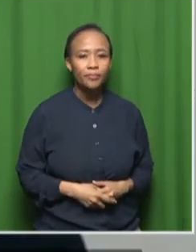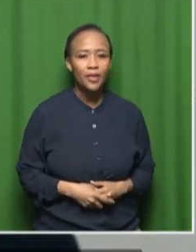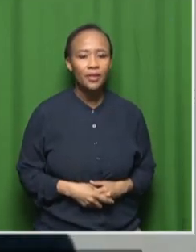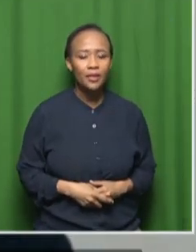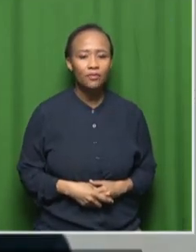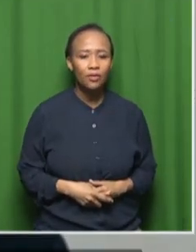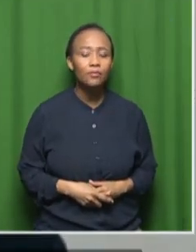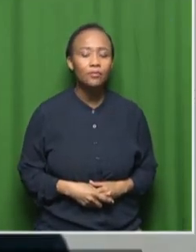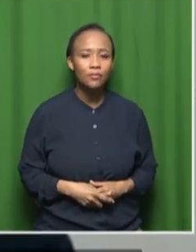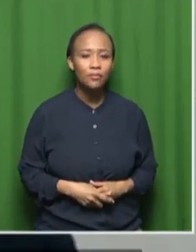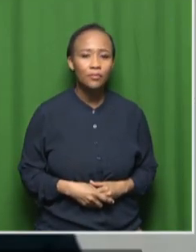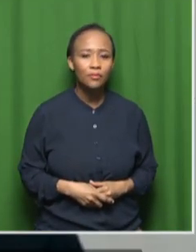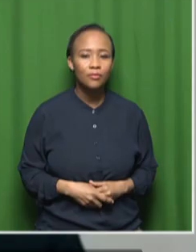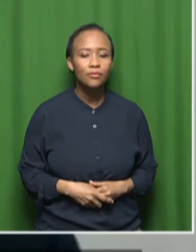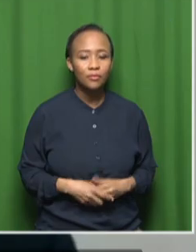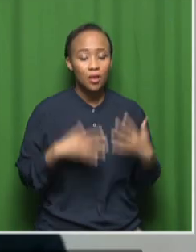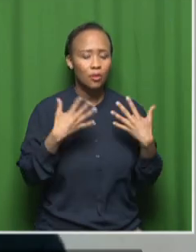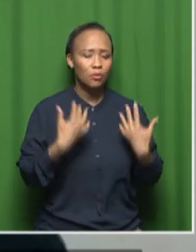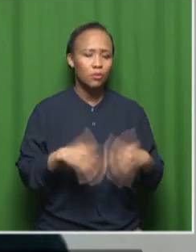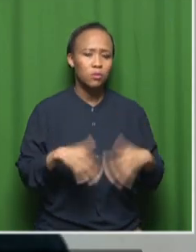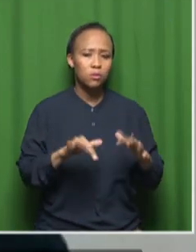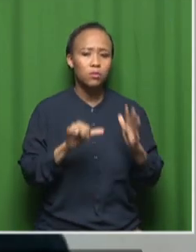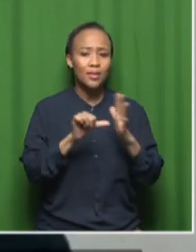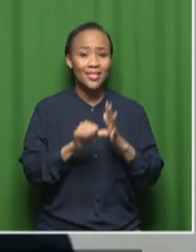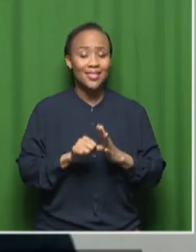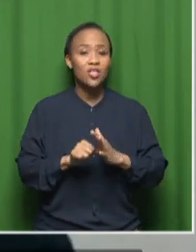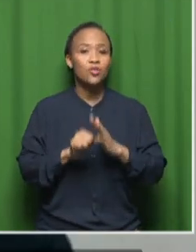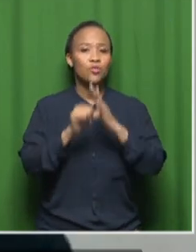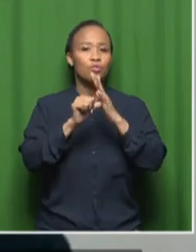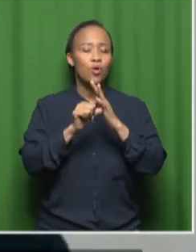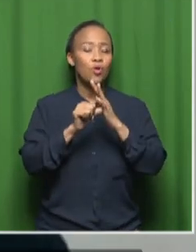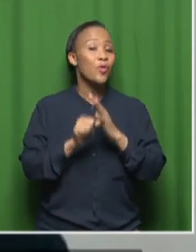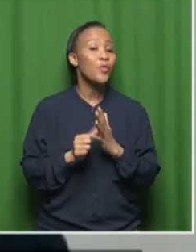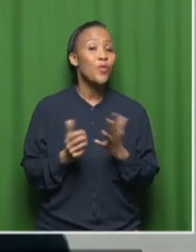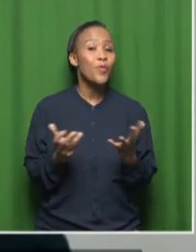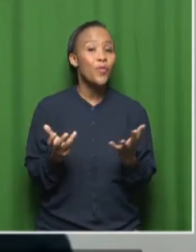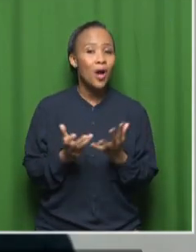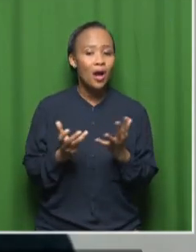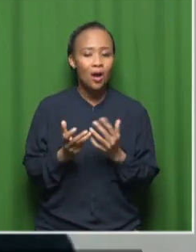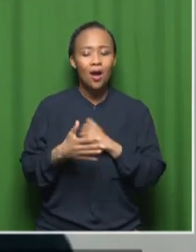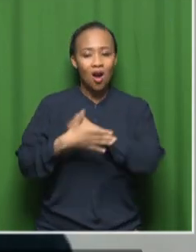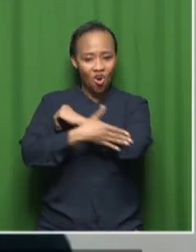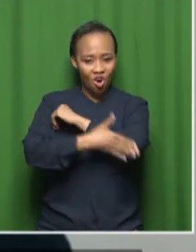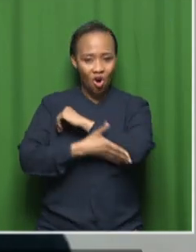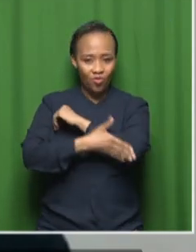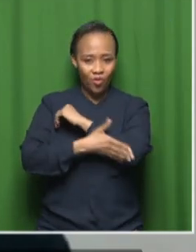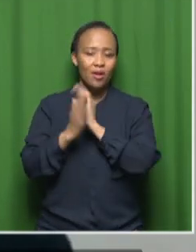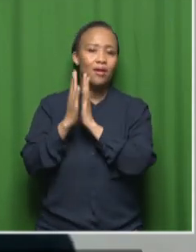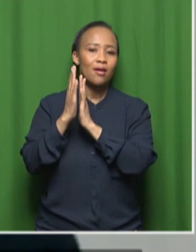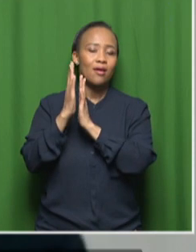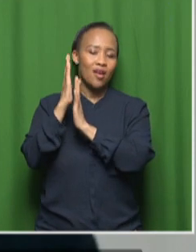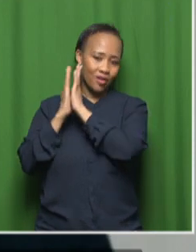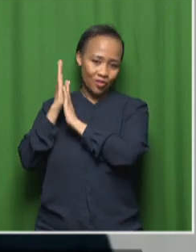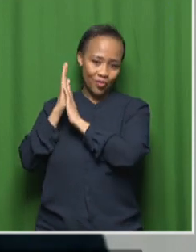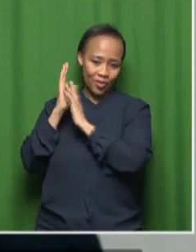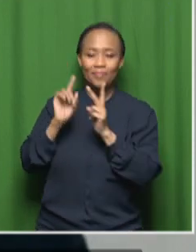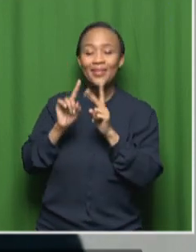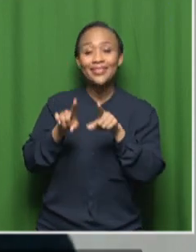historic, and it is very significant in the history of this country, in the history of